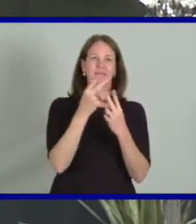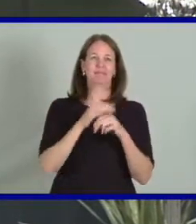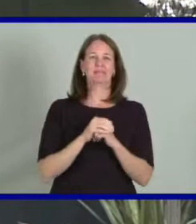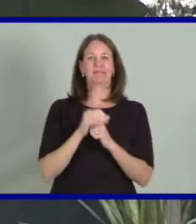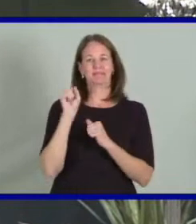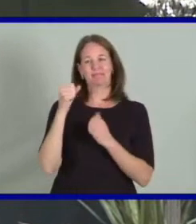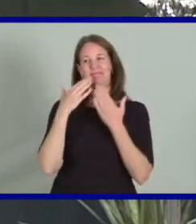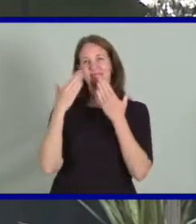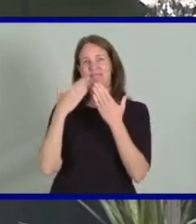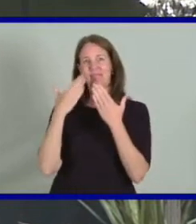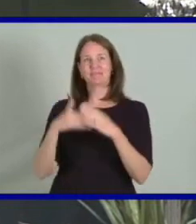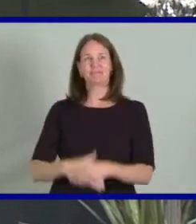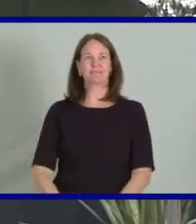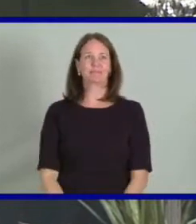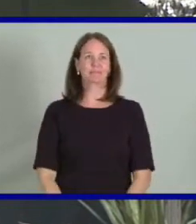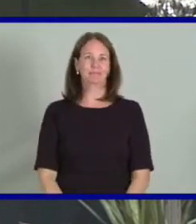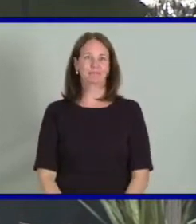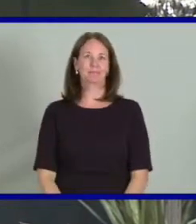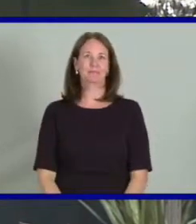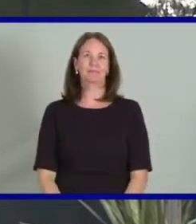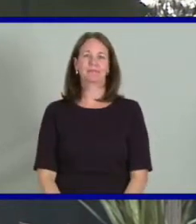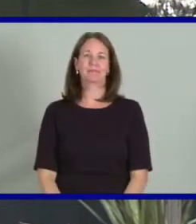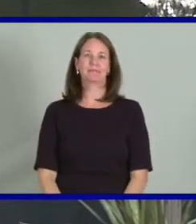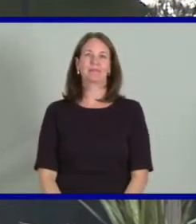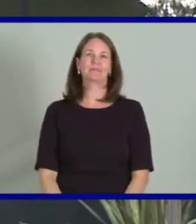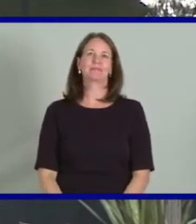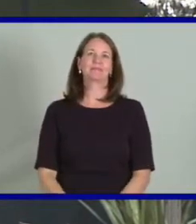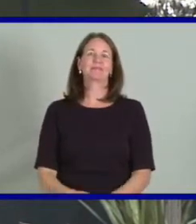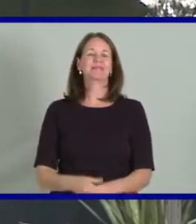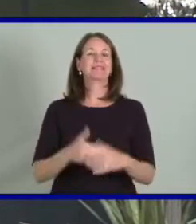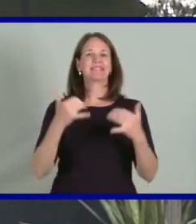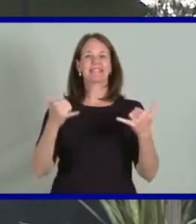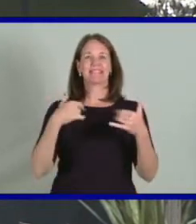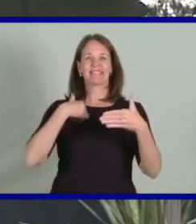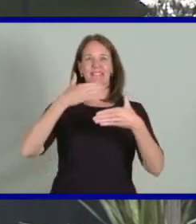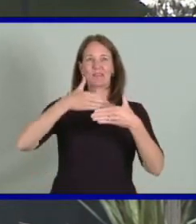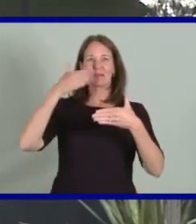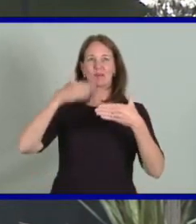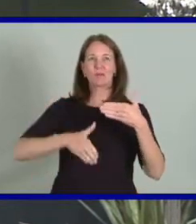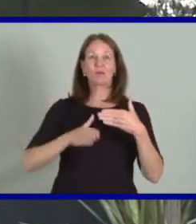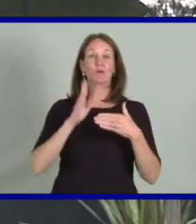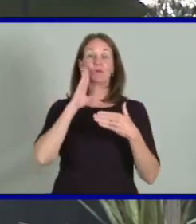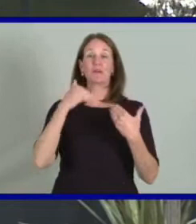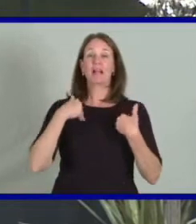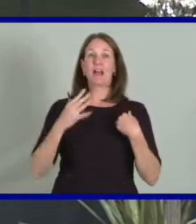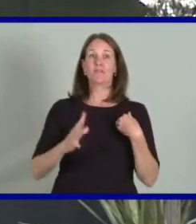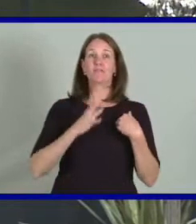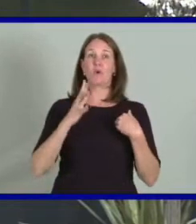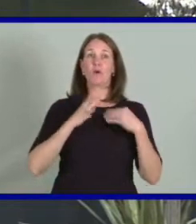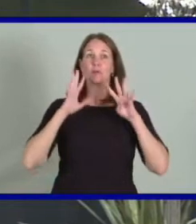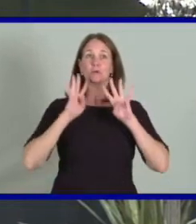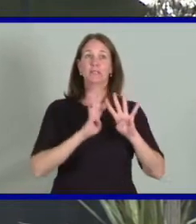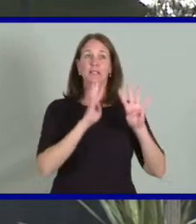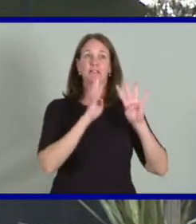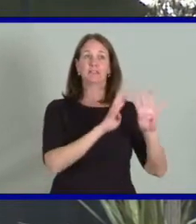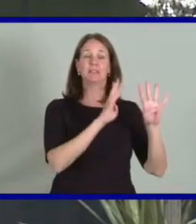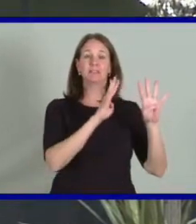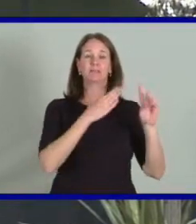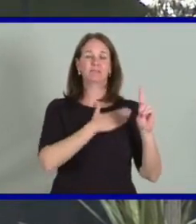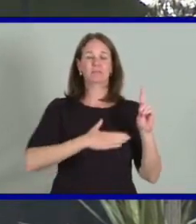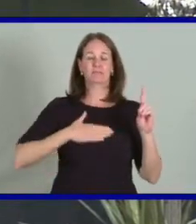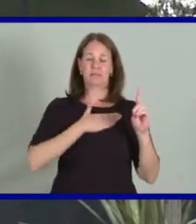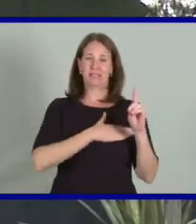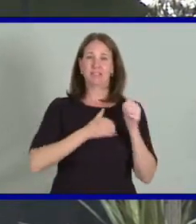please, thank them. We will conclude our ceremony with a formal recessional. Graduates, please follow the direction